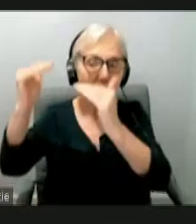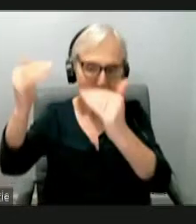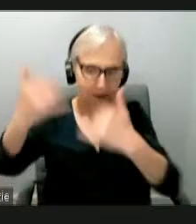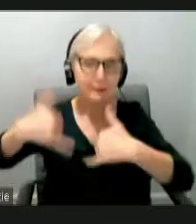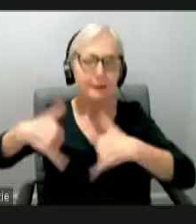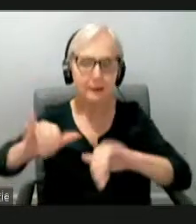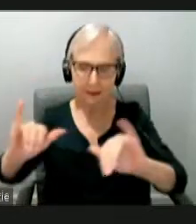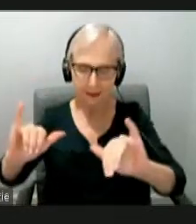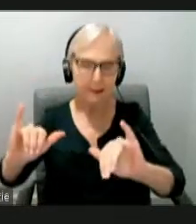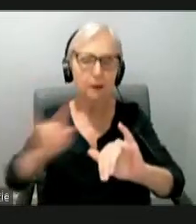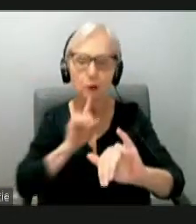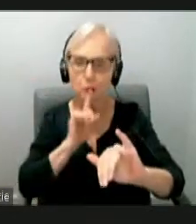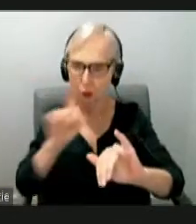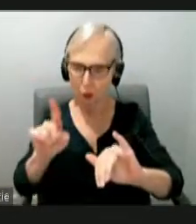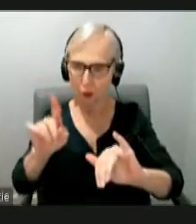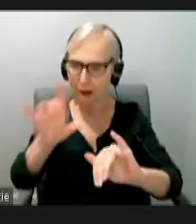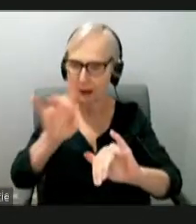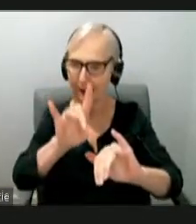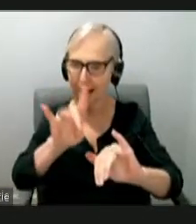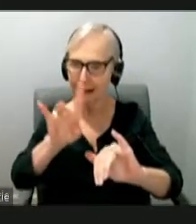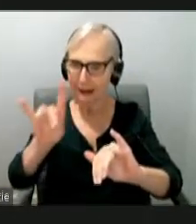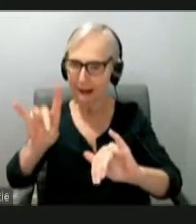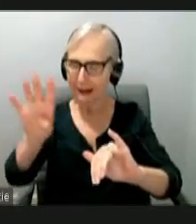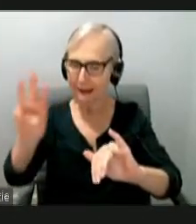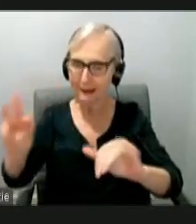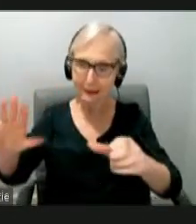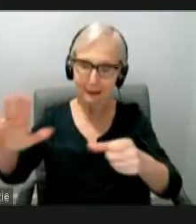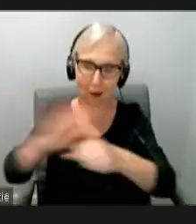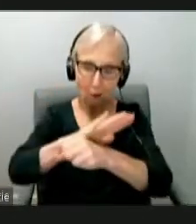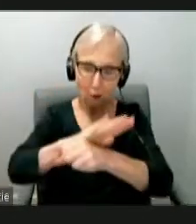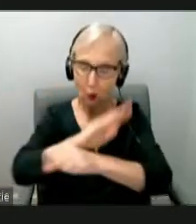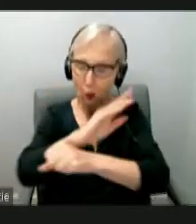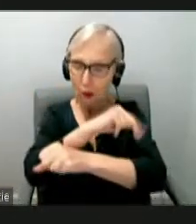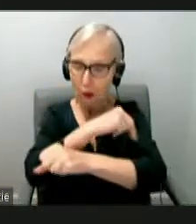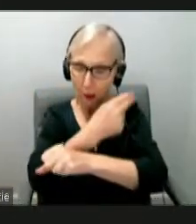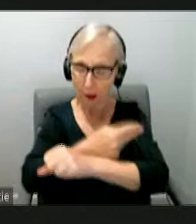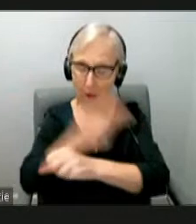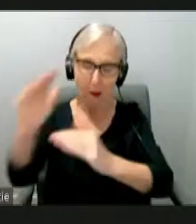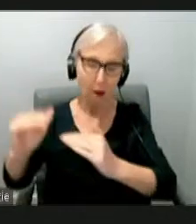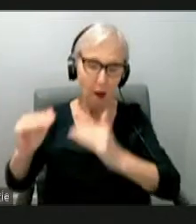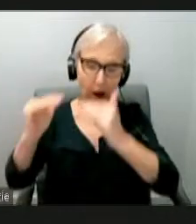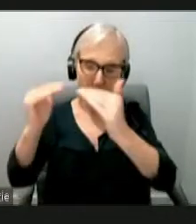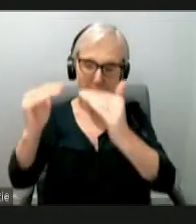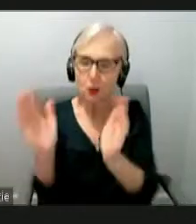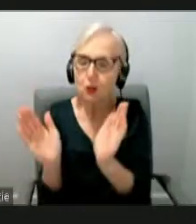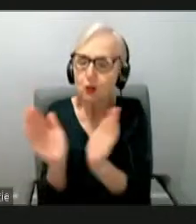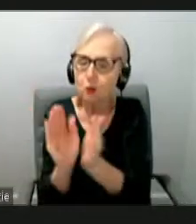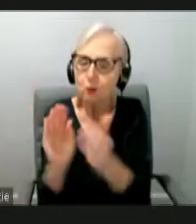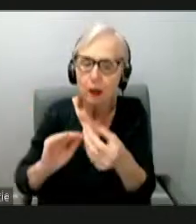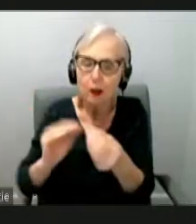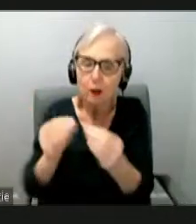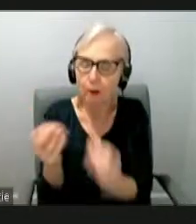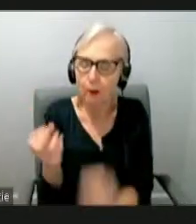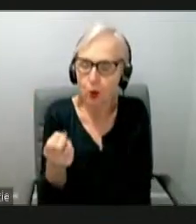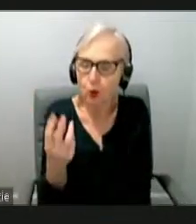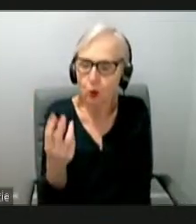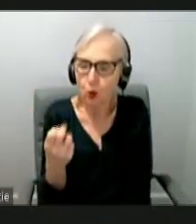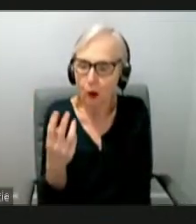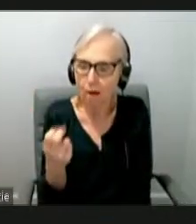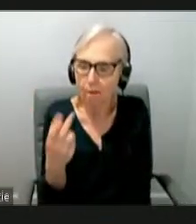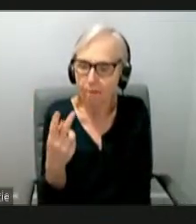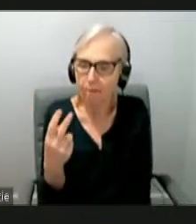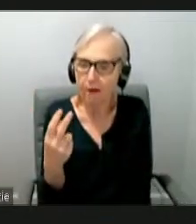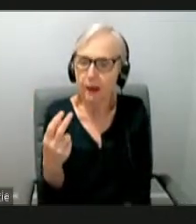now. You can see that 886 of our total hospitalizations currently are among adults, with a small number, 12, among our pediatric